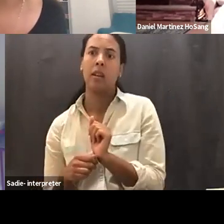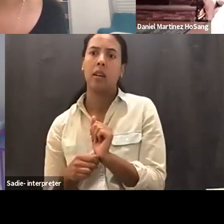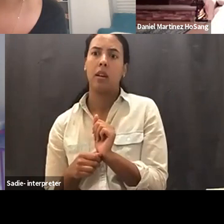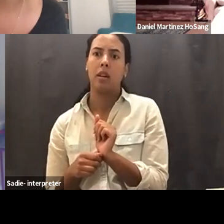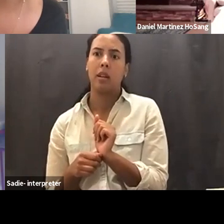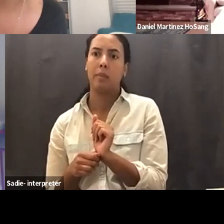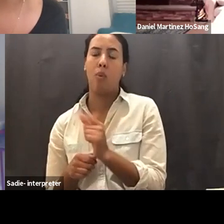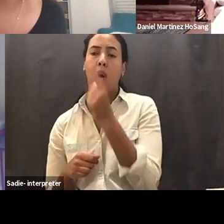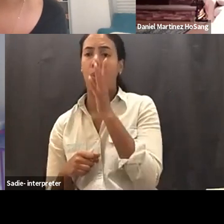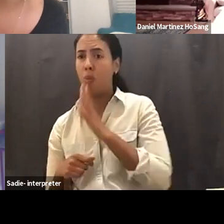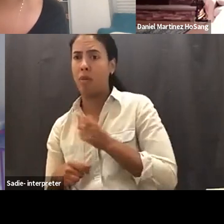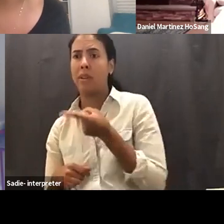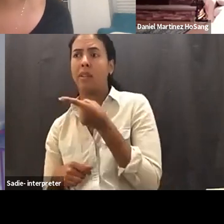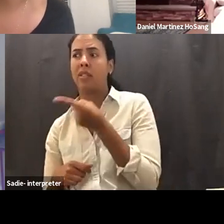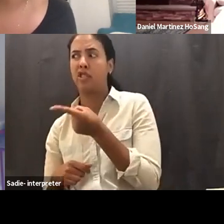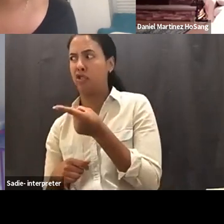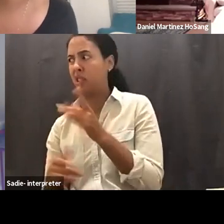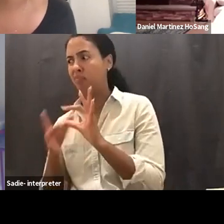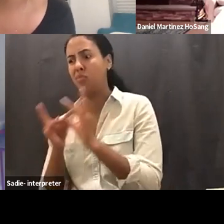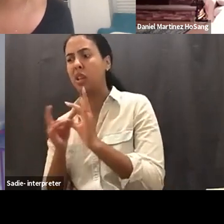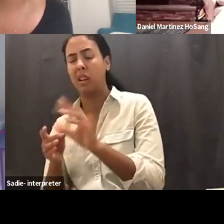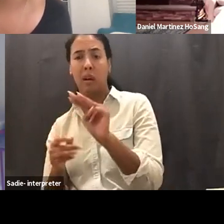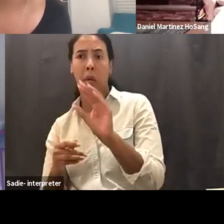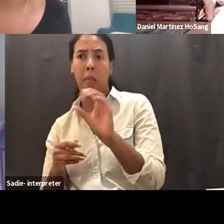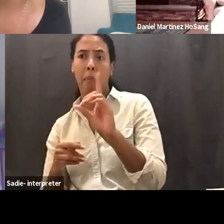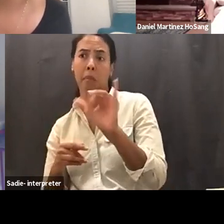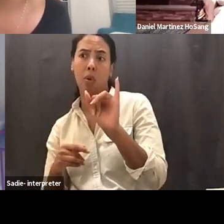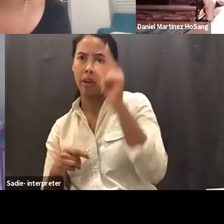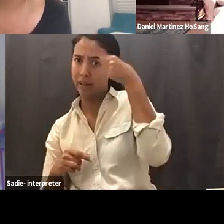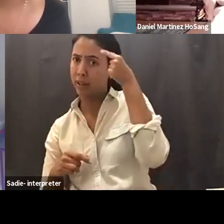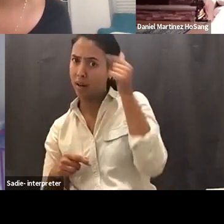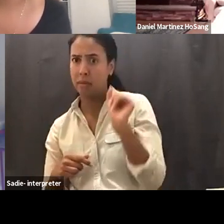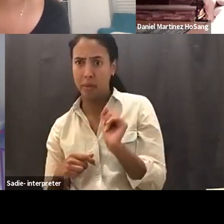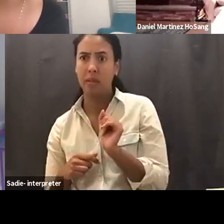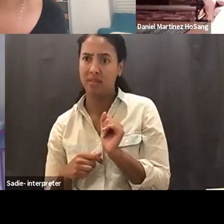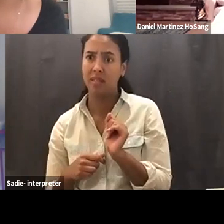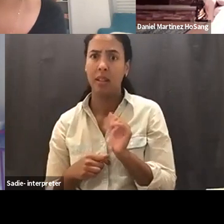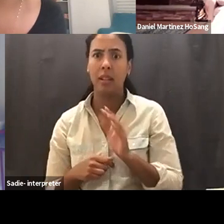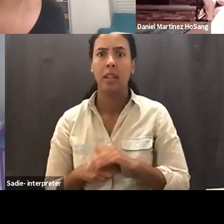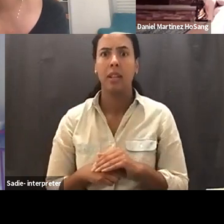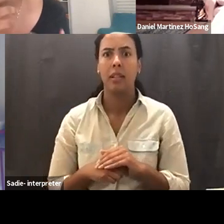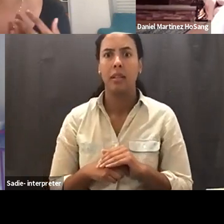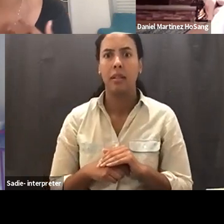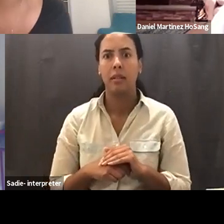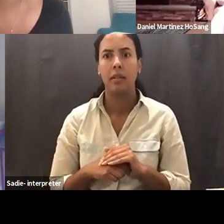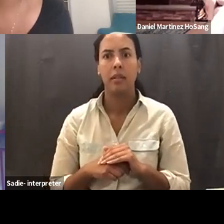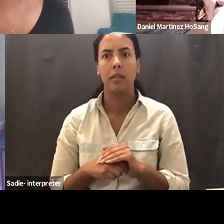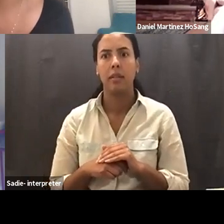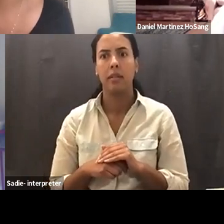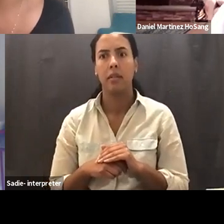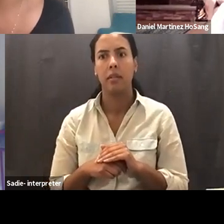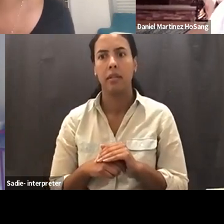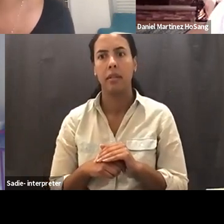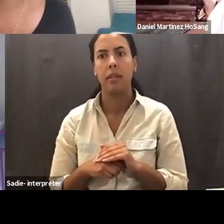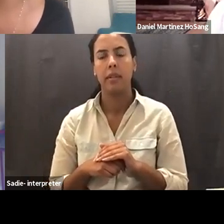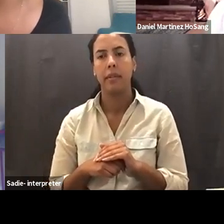and Joe Biden's AAPI outreach coordinator has ties to Hindutva as well. in addition to like the universities that